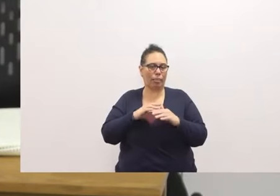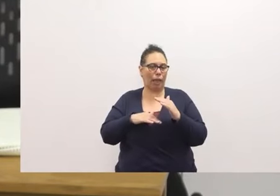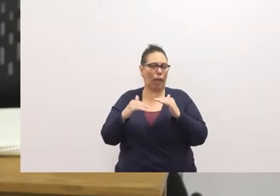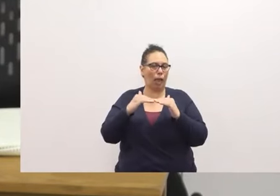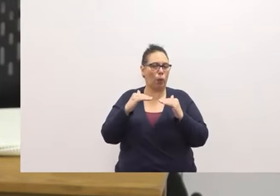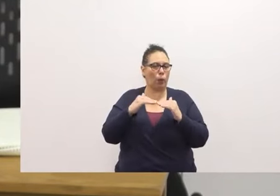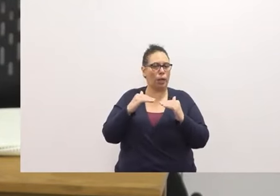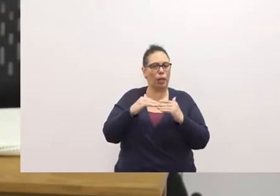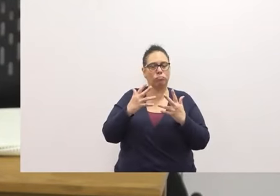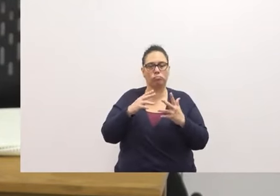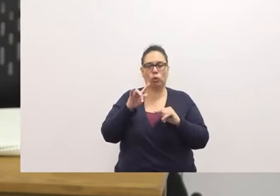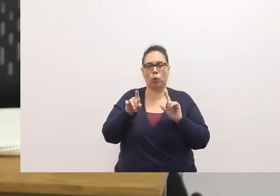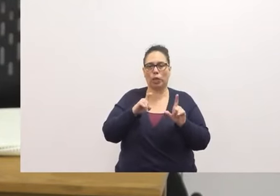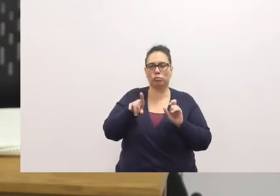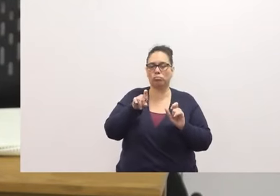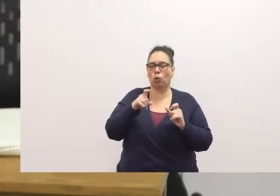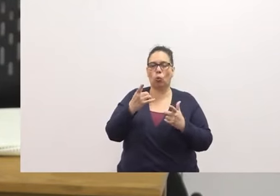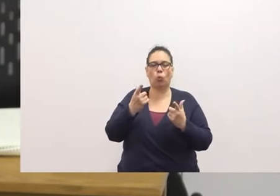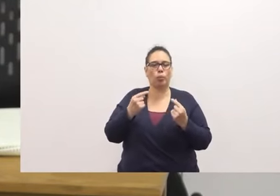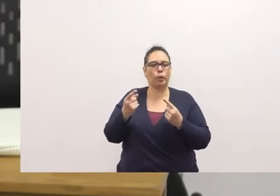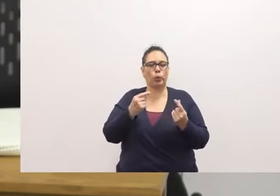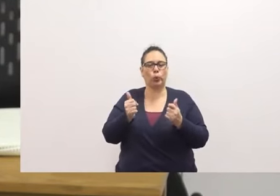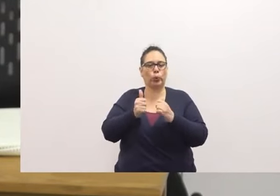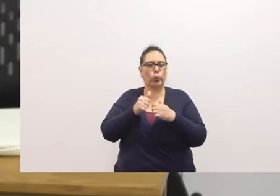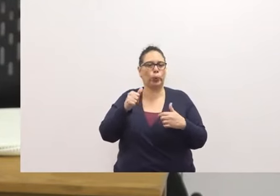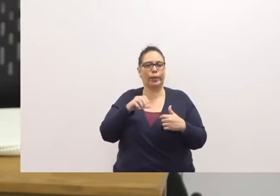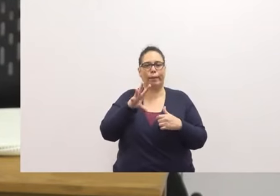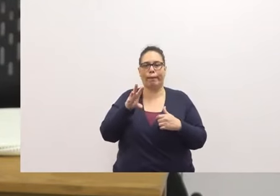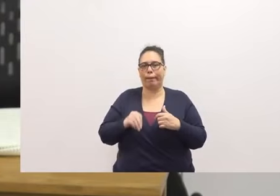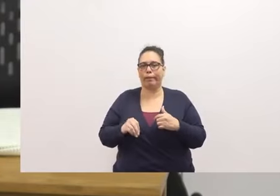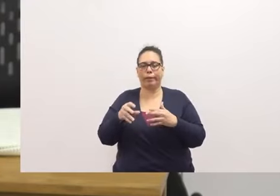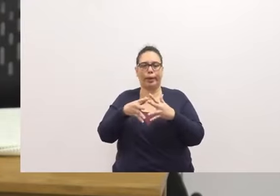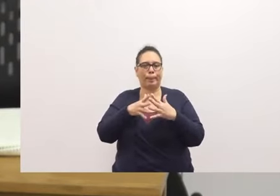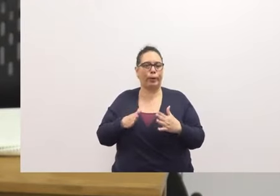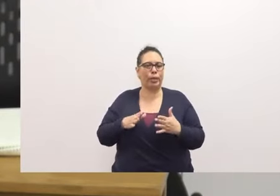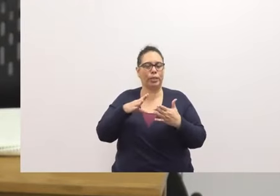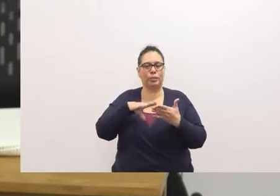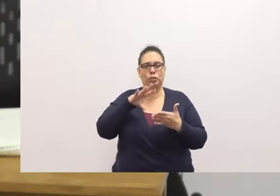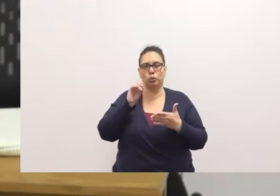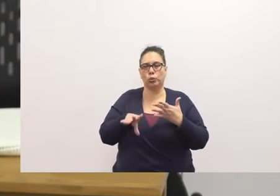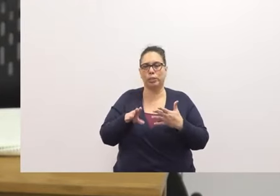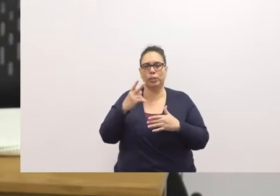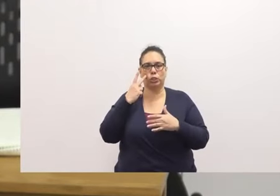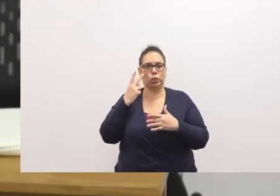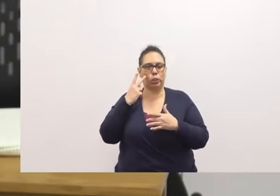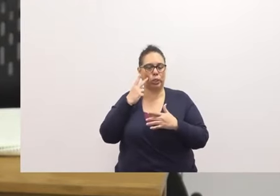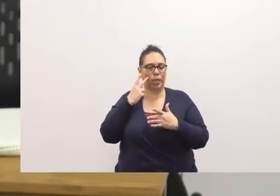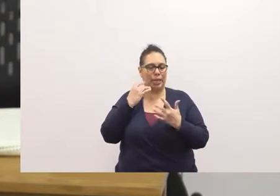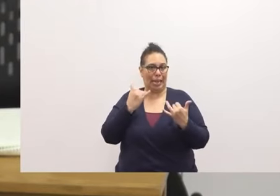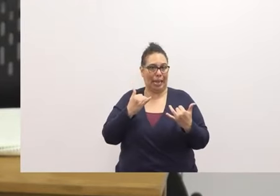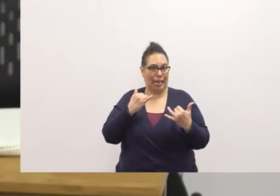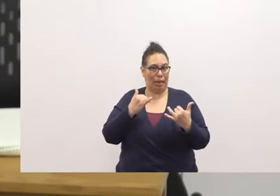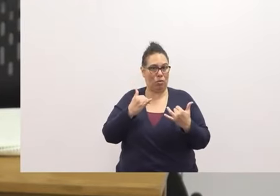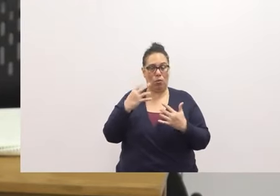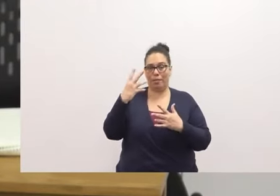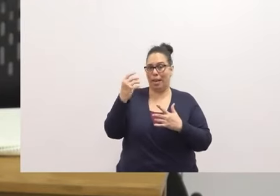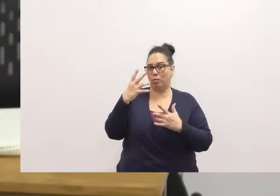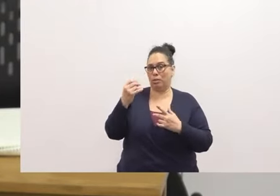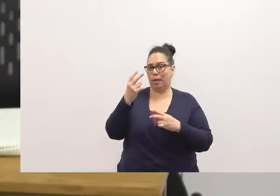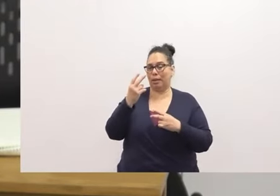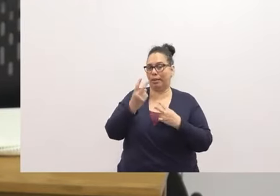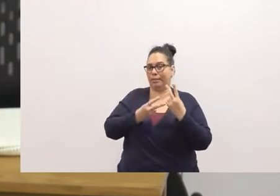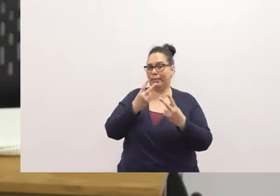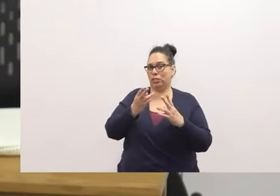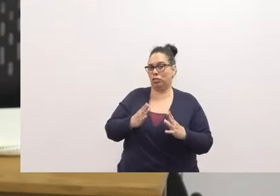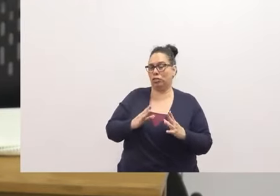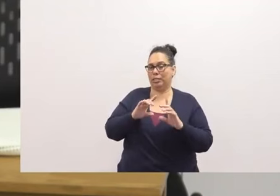what am I doing with my African American students in my classrooms for whatever the data sets are. So looking at that as a site to now having outside visitors, which is our